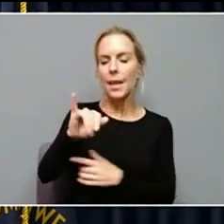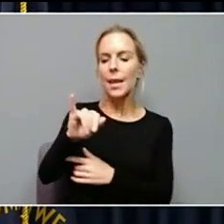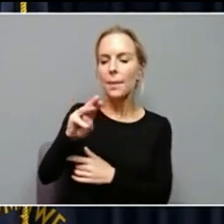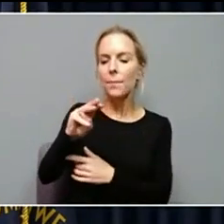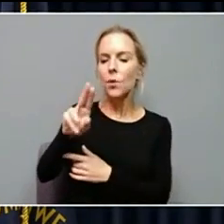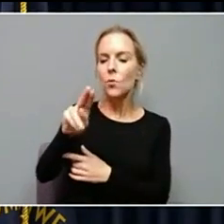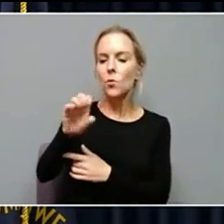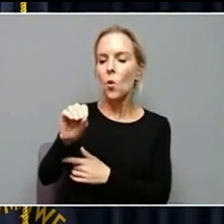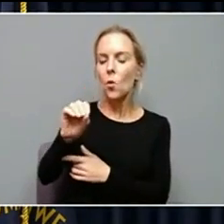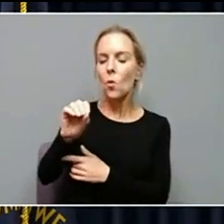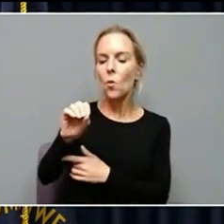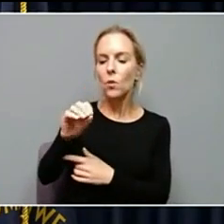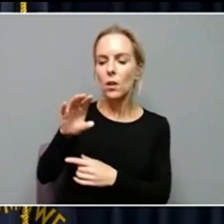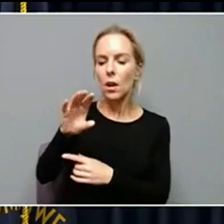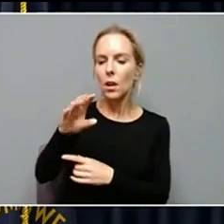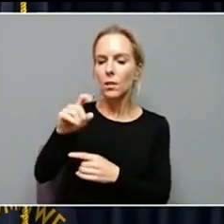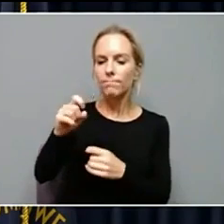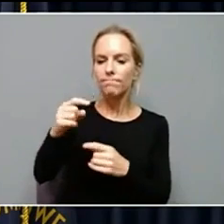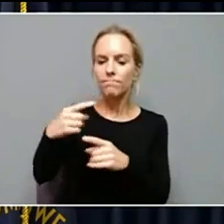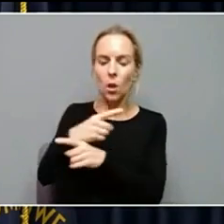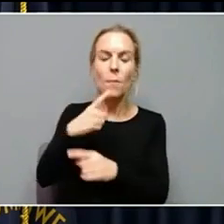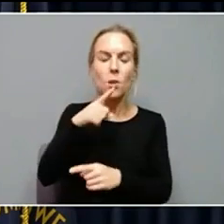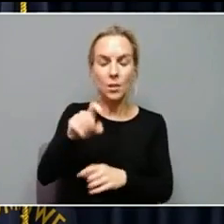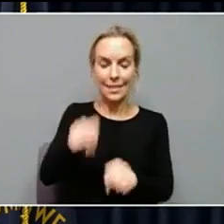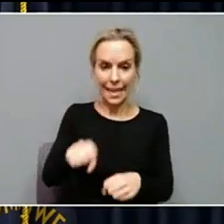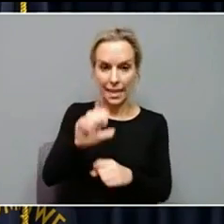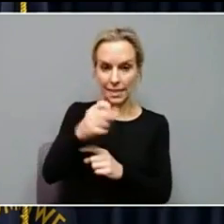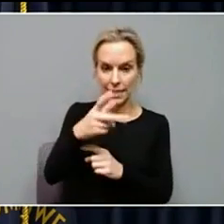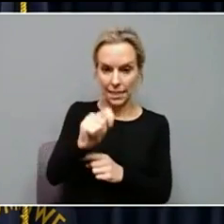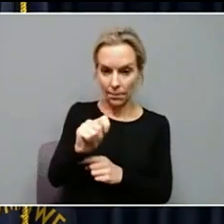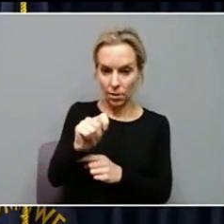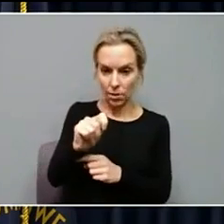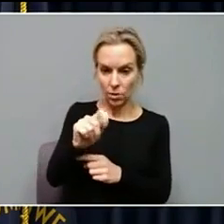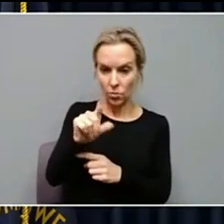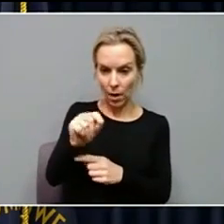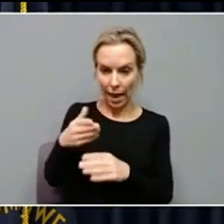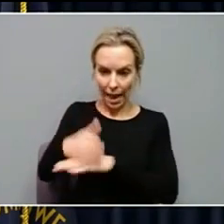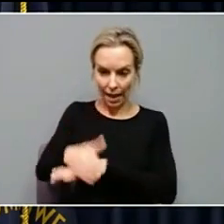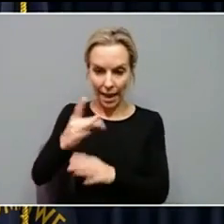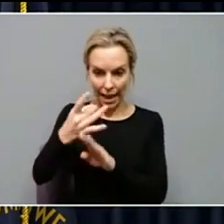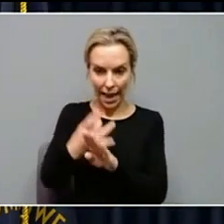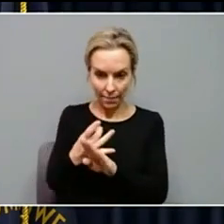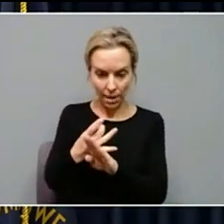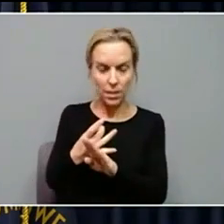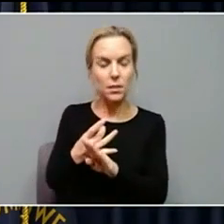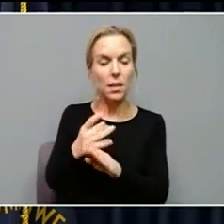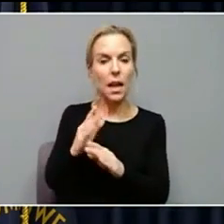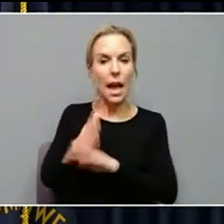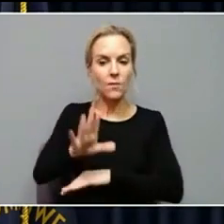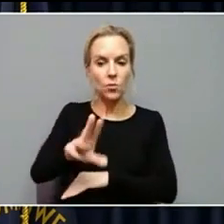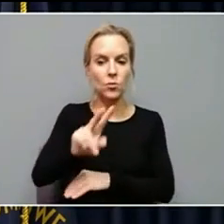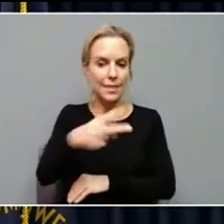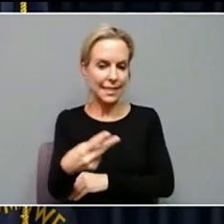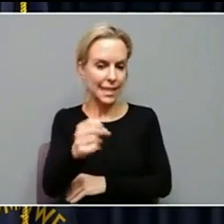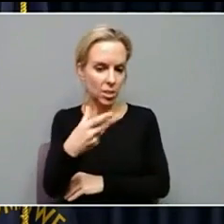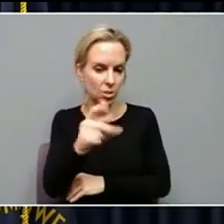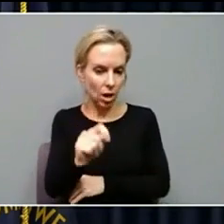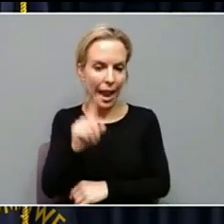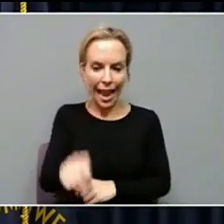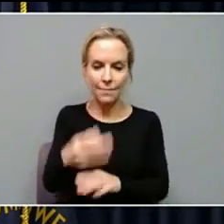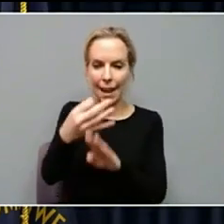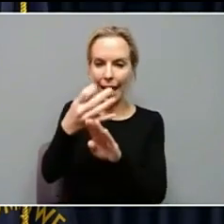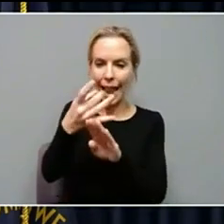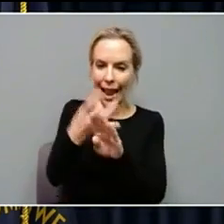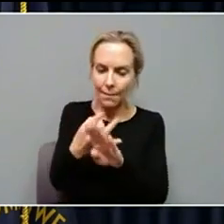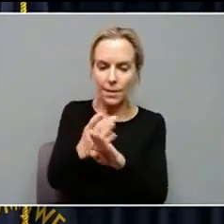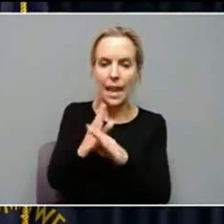September 20th. 8 months after your second shot. And we're going to know when your second shot was. So it has to be 8 months after. We're